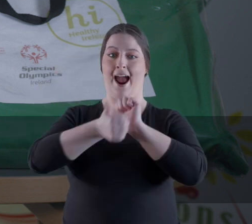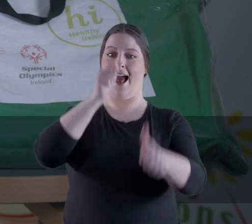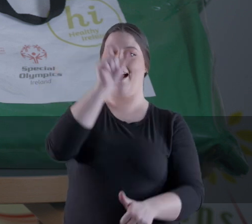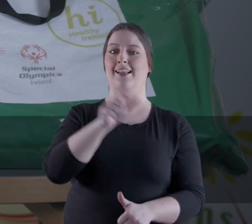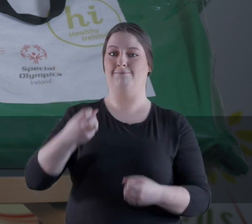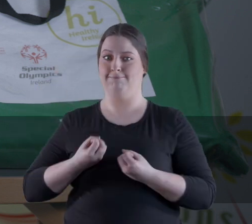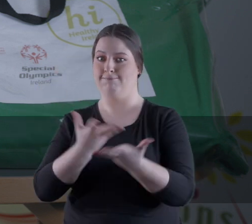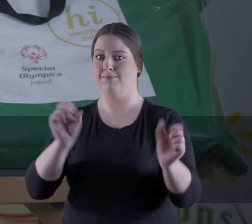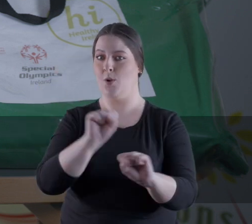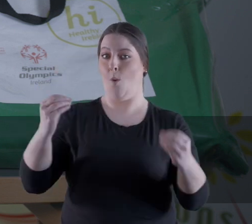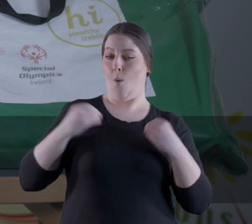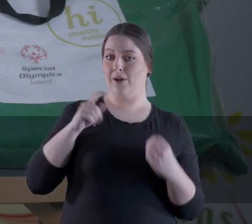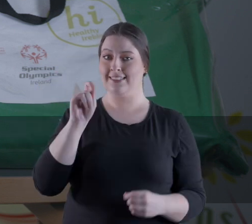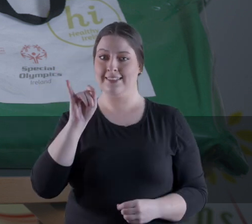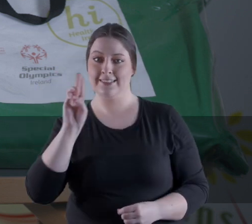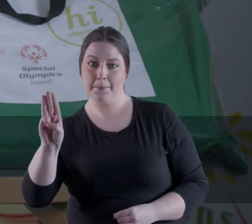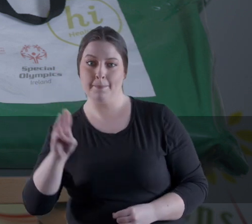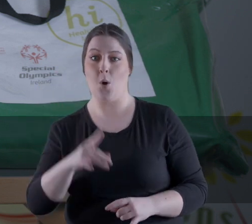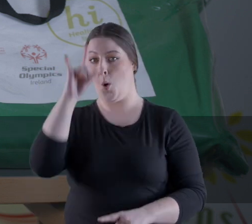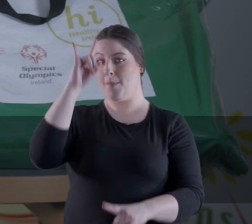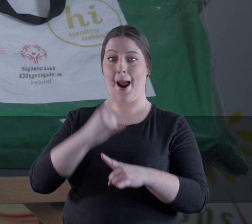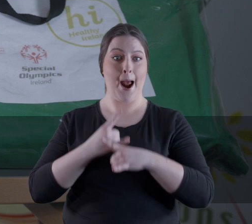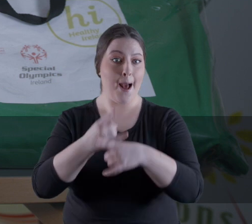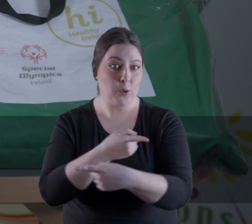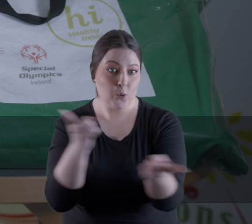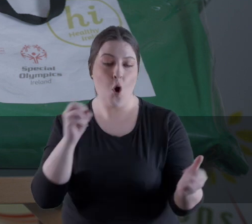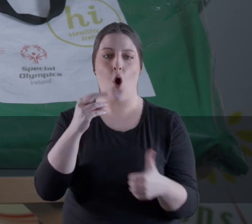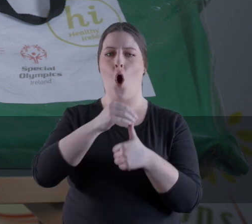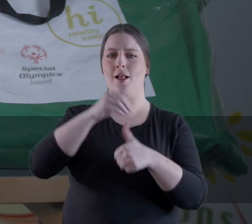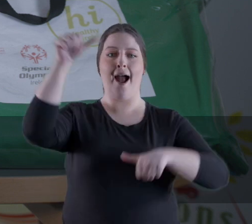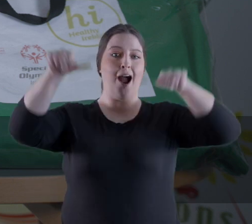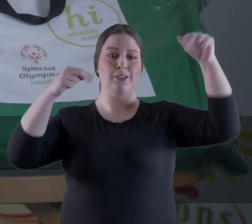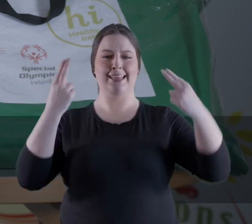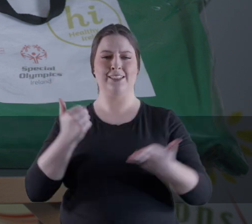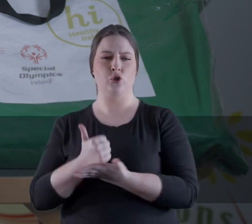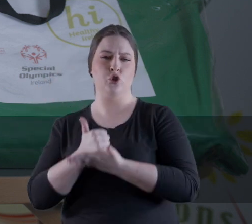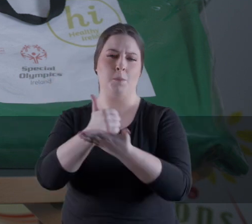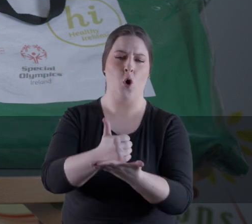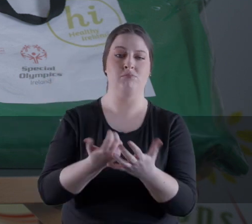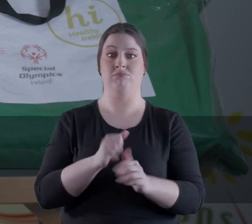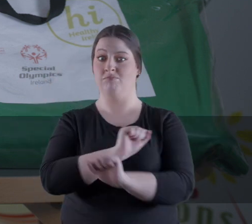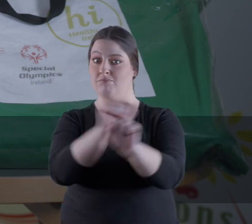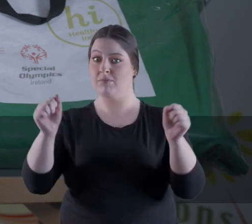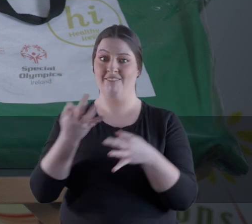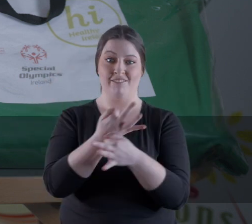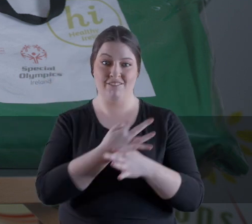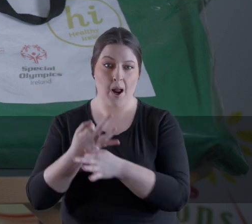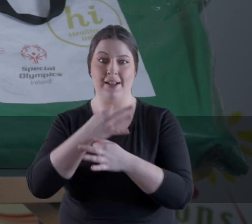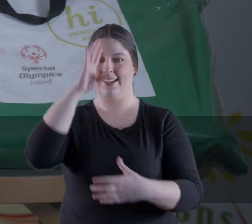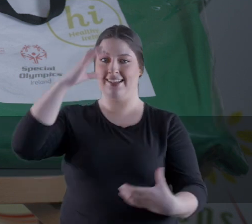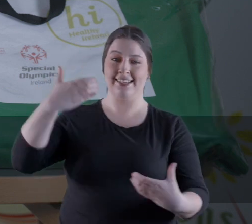Ireland athletes sharing their own tips that will hopefully help you or any adult who needs support,